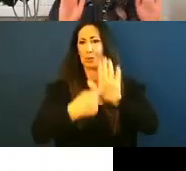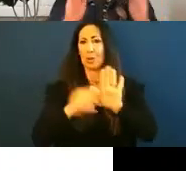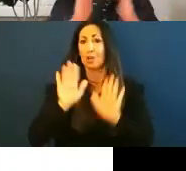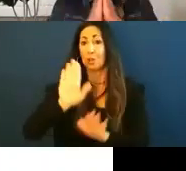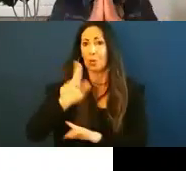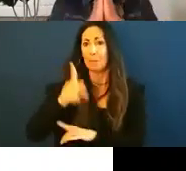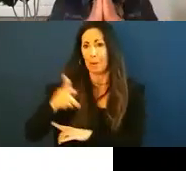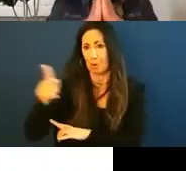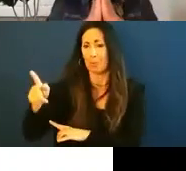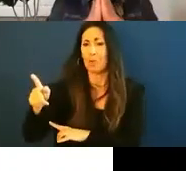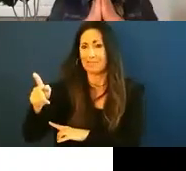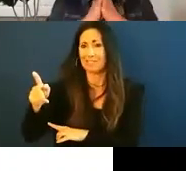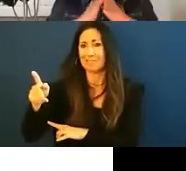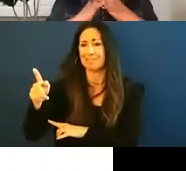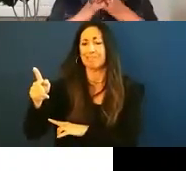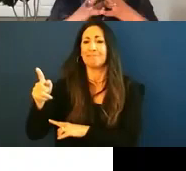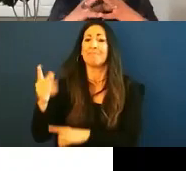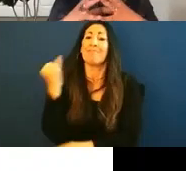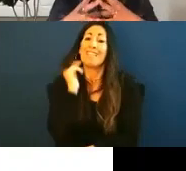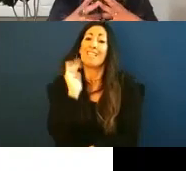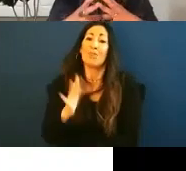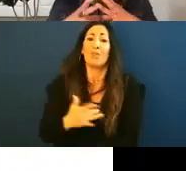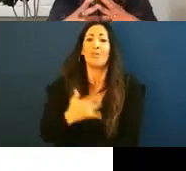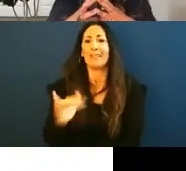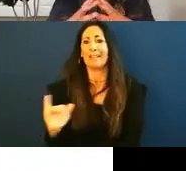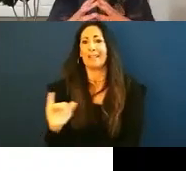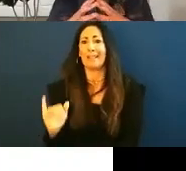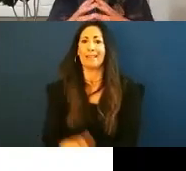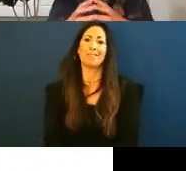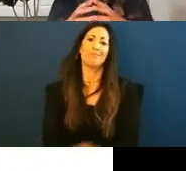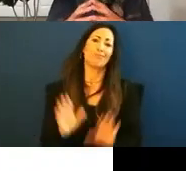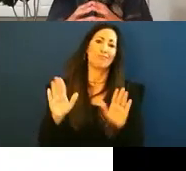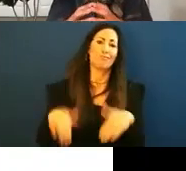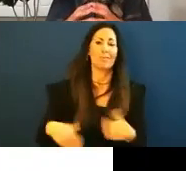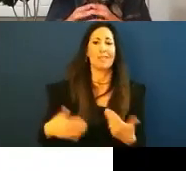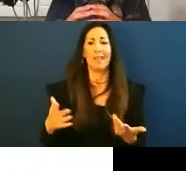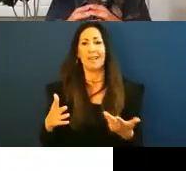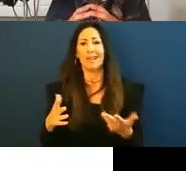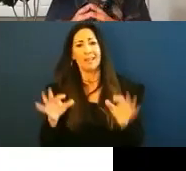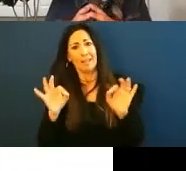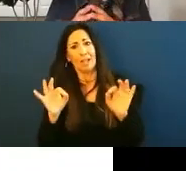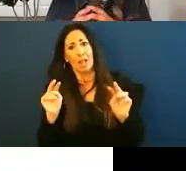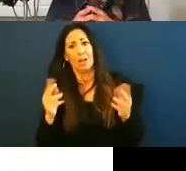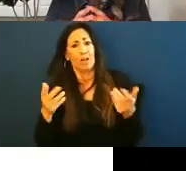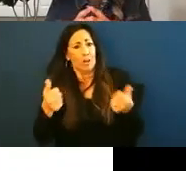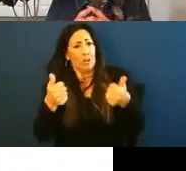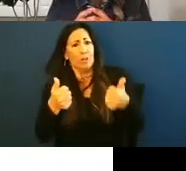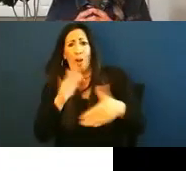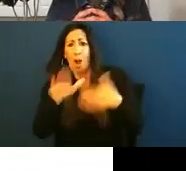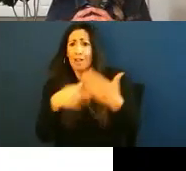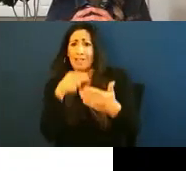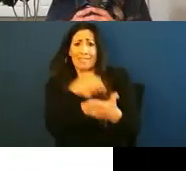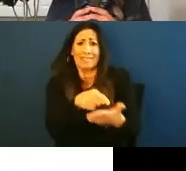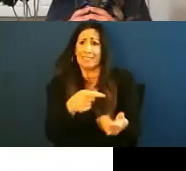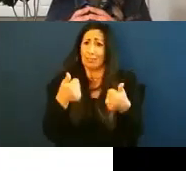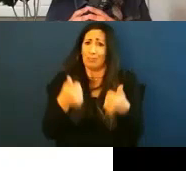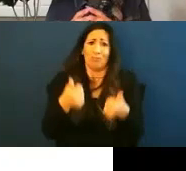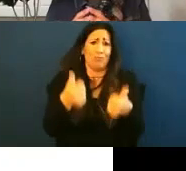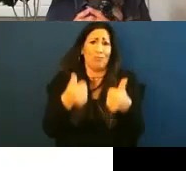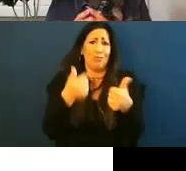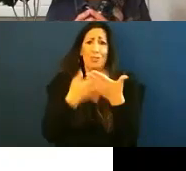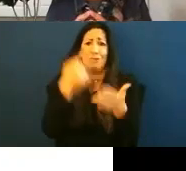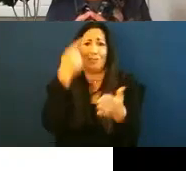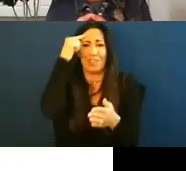PowerPoints can just, if you're feeling like, you know what, Lori, that's great. You know, good for you. Yeah. I just want to